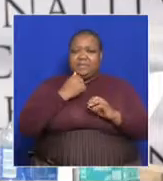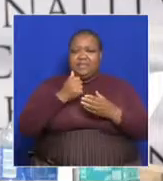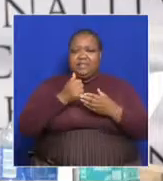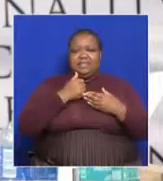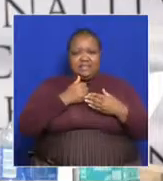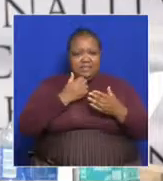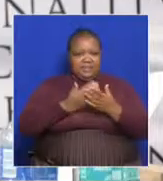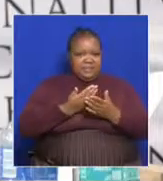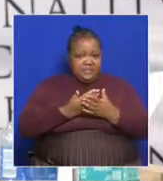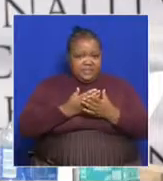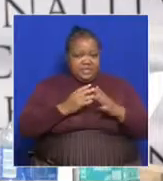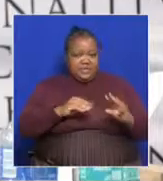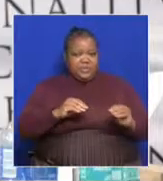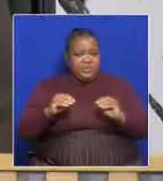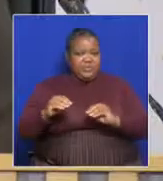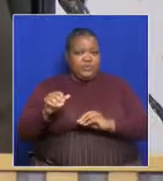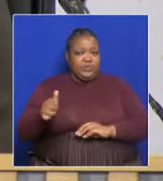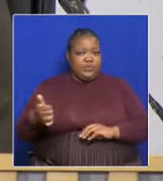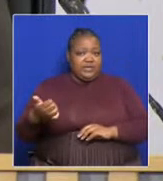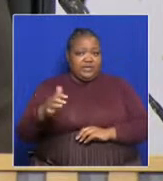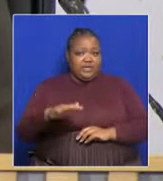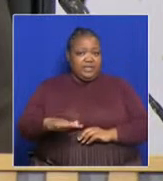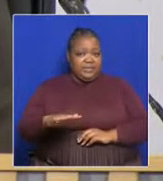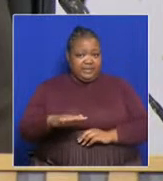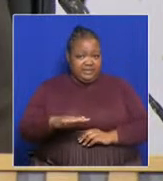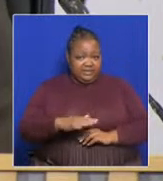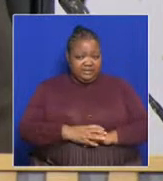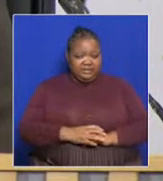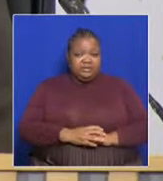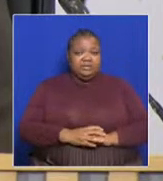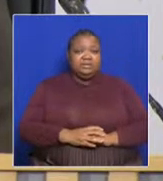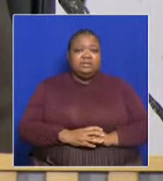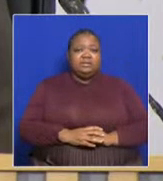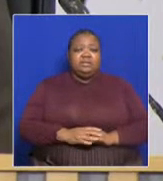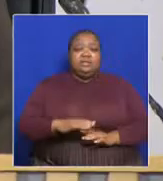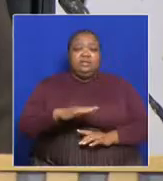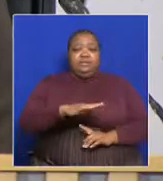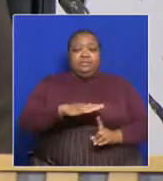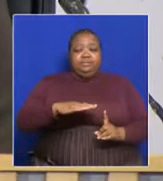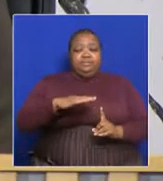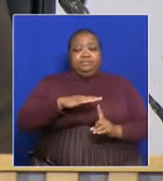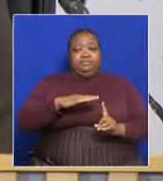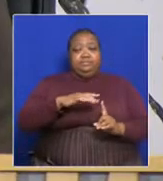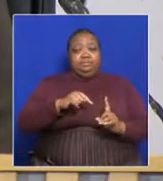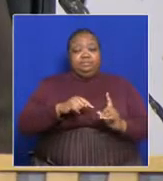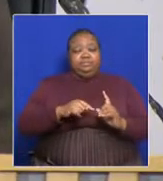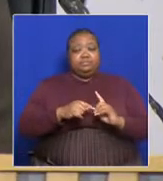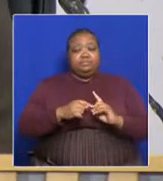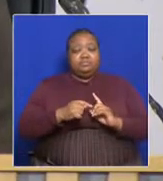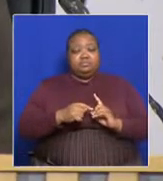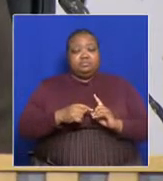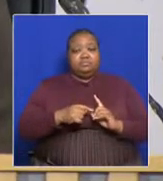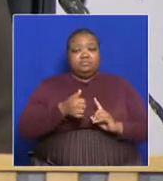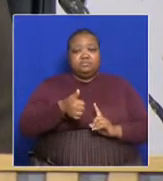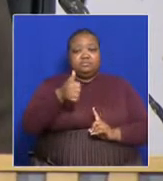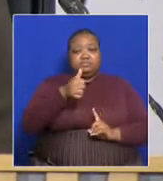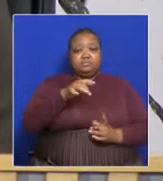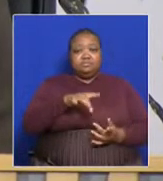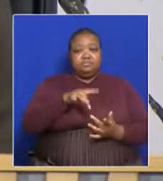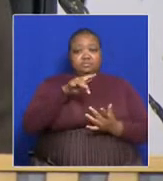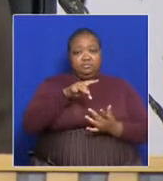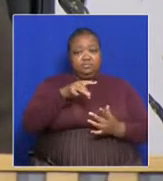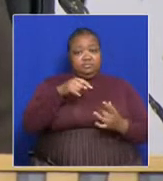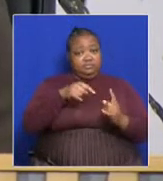it to another location? Now in this case, it's a place of the Brigadier's choosing. The Brigadier is the one who informs me of the